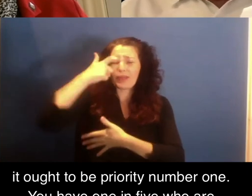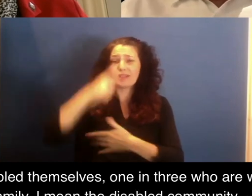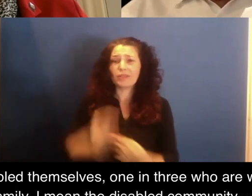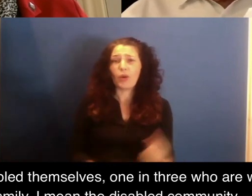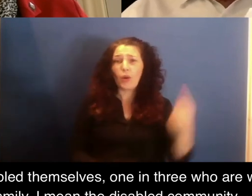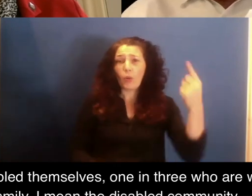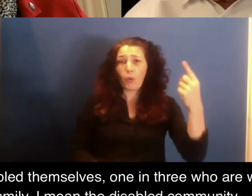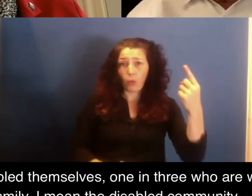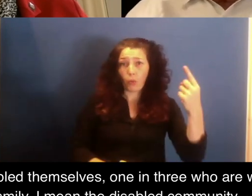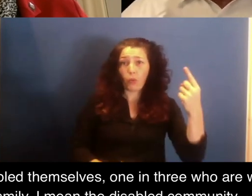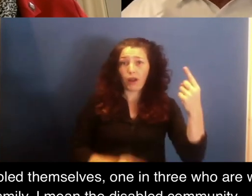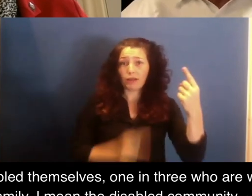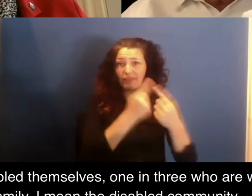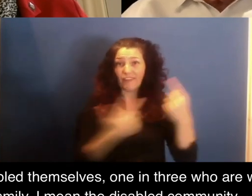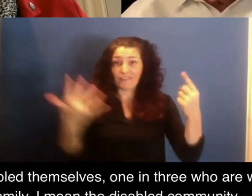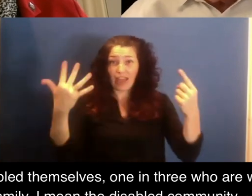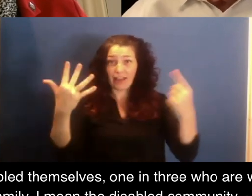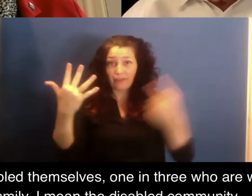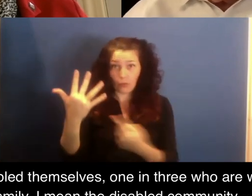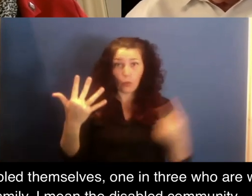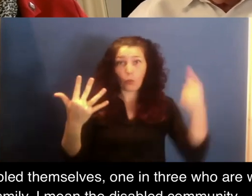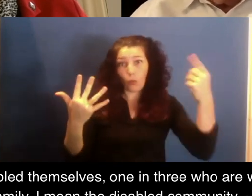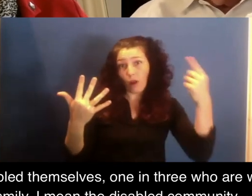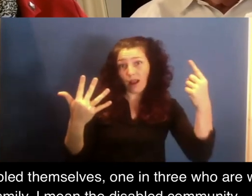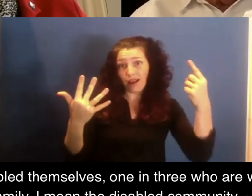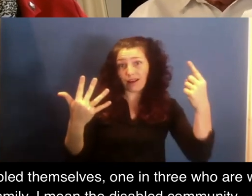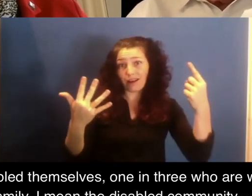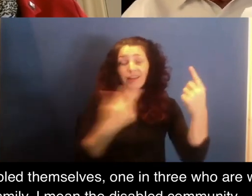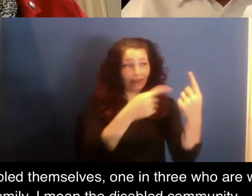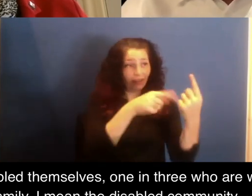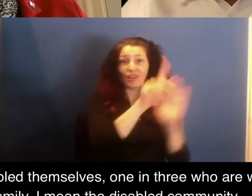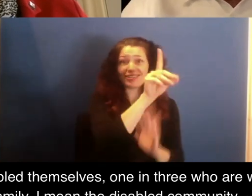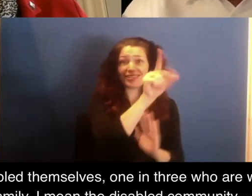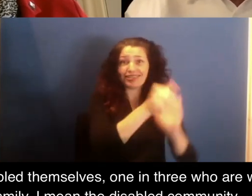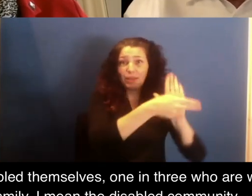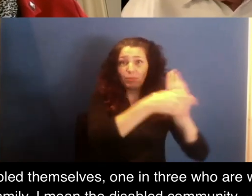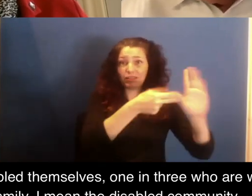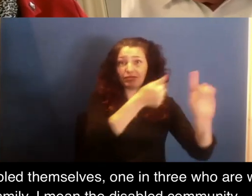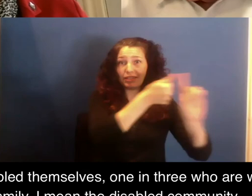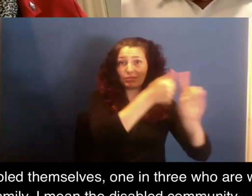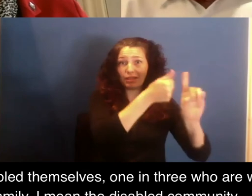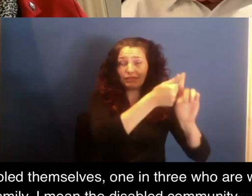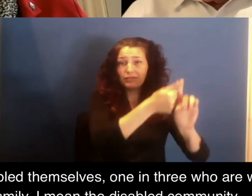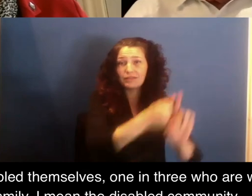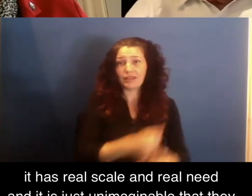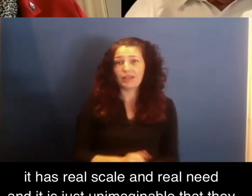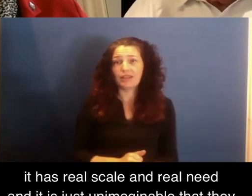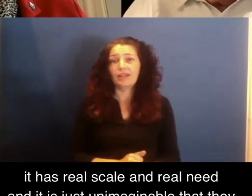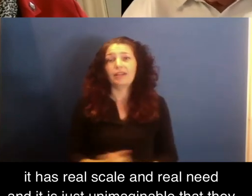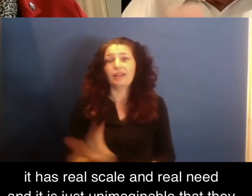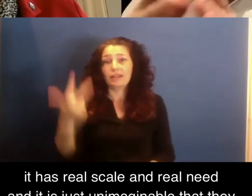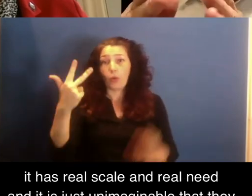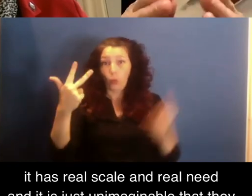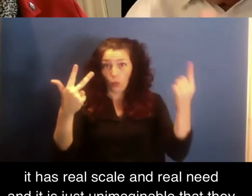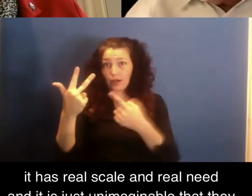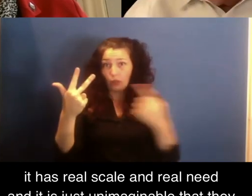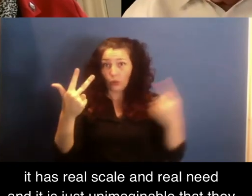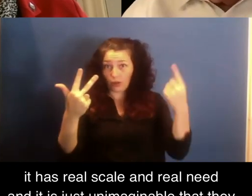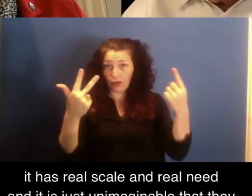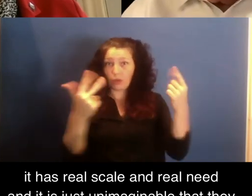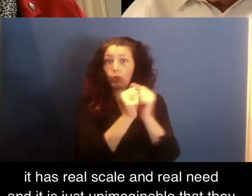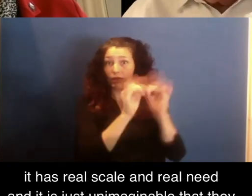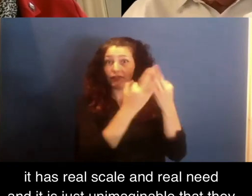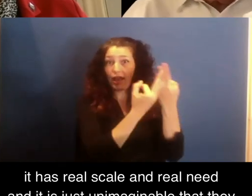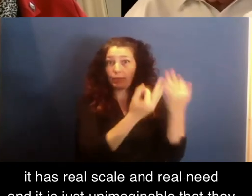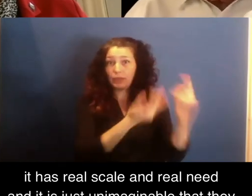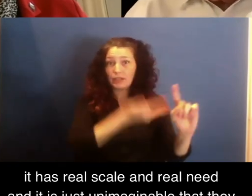who are, who are disabled themselves, one in three, or, um, uh, with family. I mean, the disabled community isn't, is,